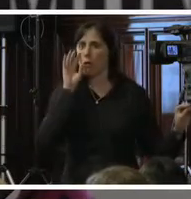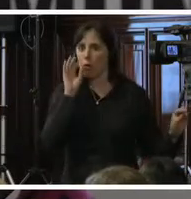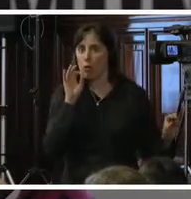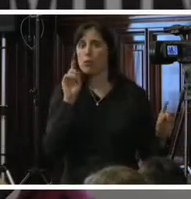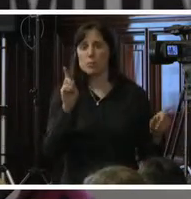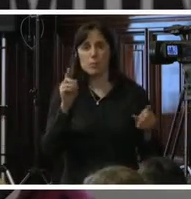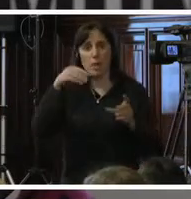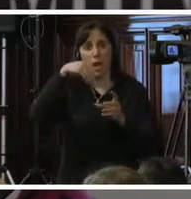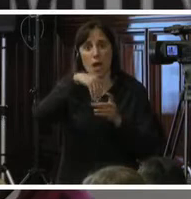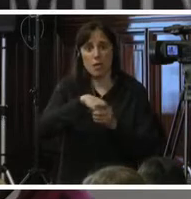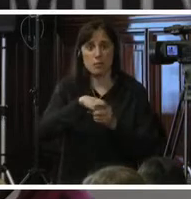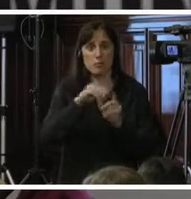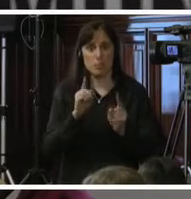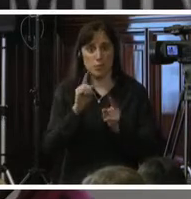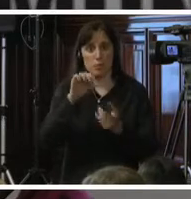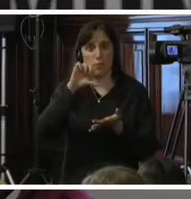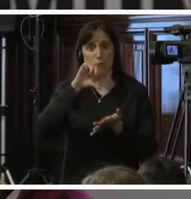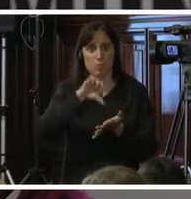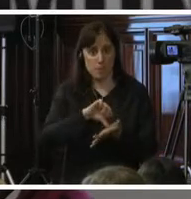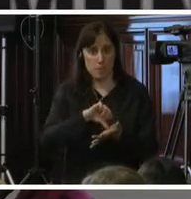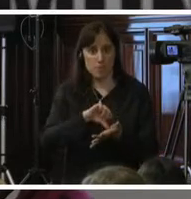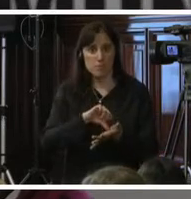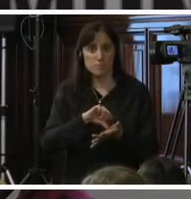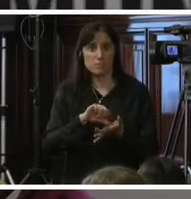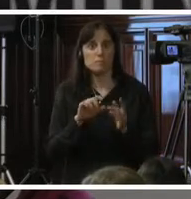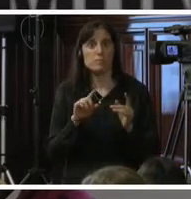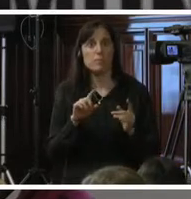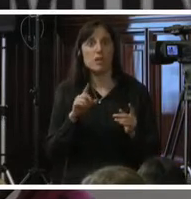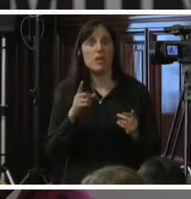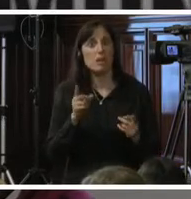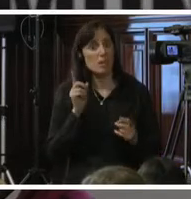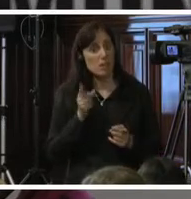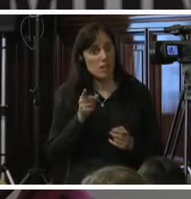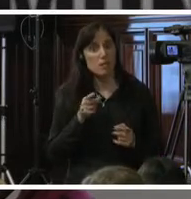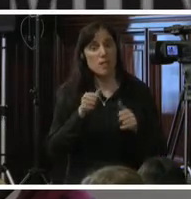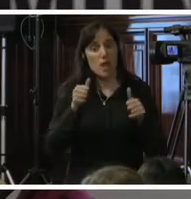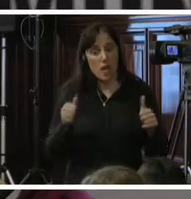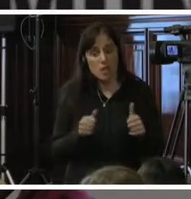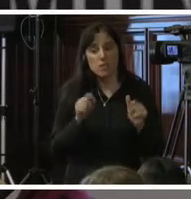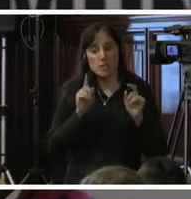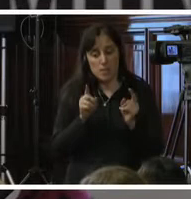people. And once that is done, they should record the data,